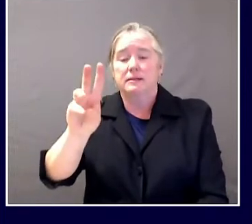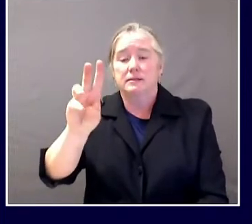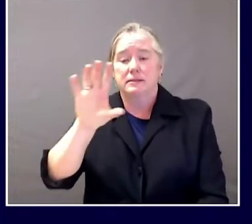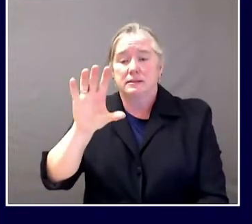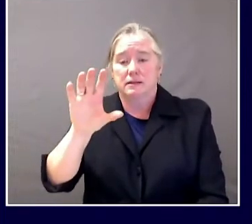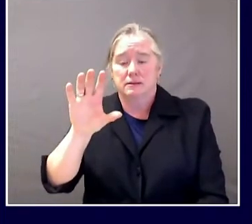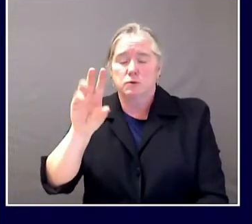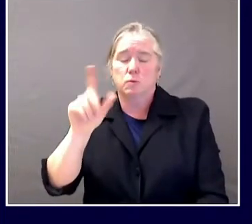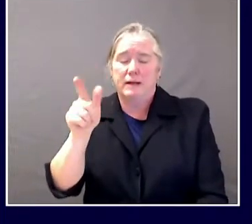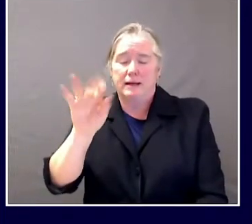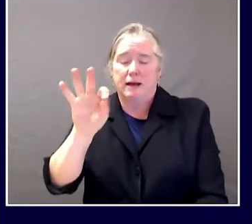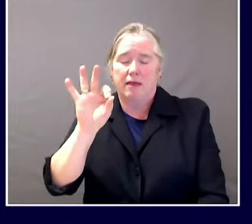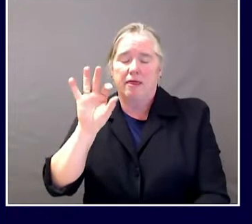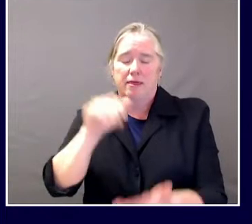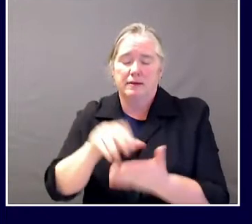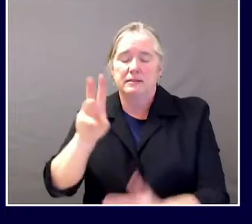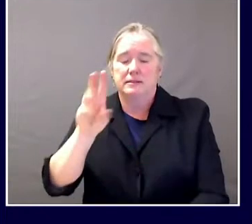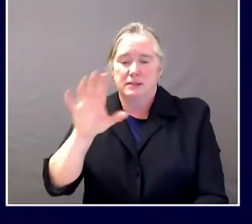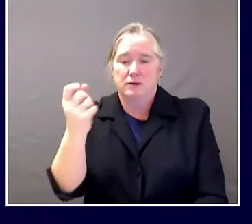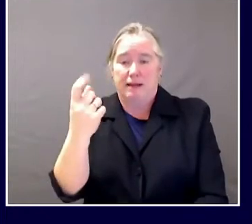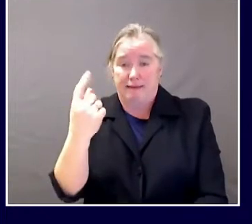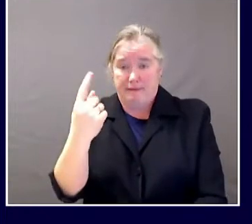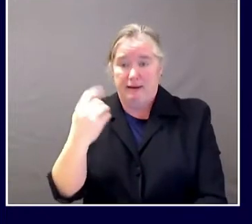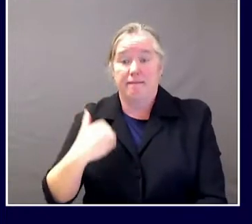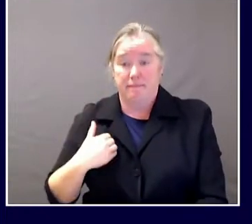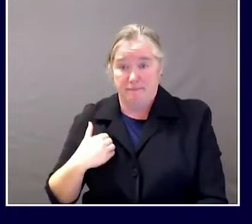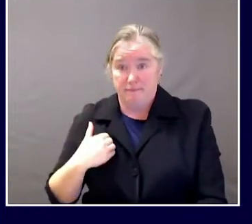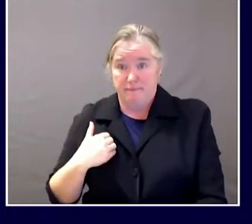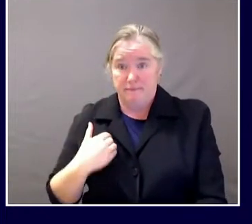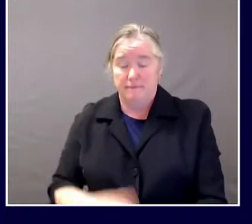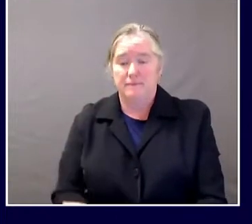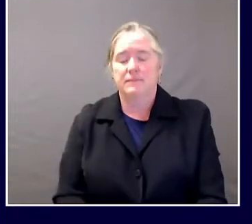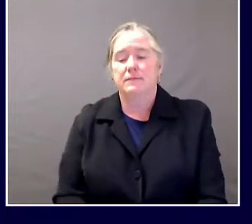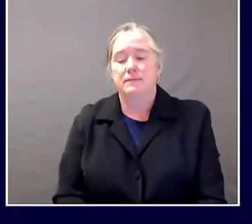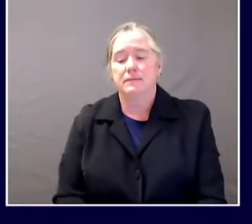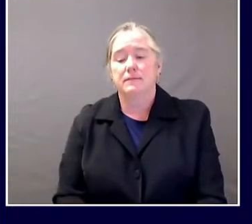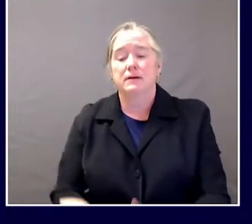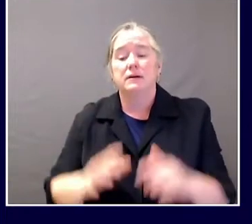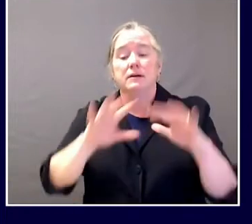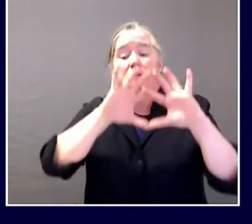29,611 cases of COVID across the state. Of those,